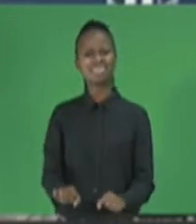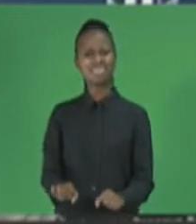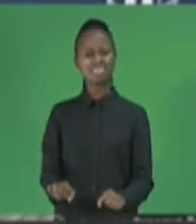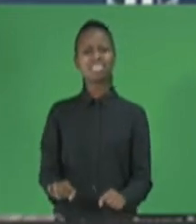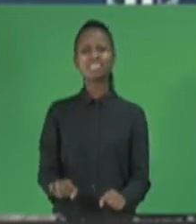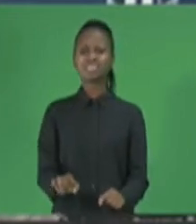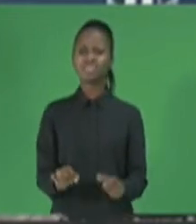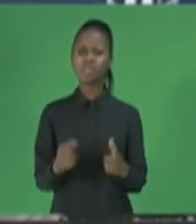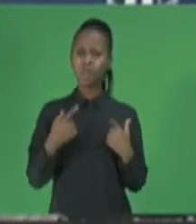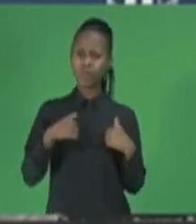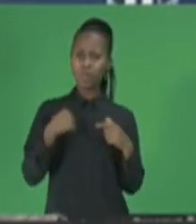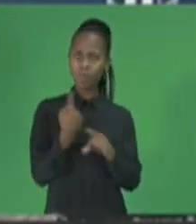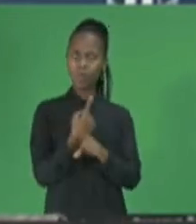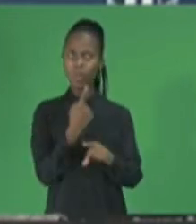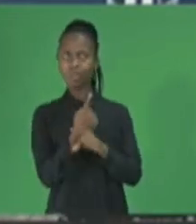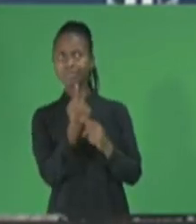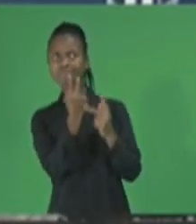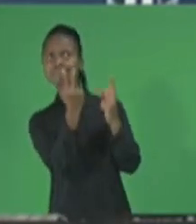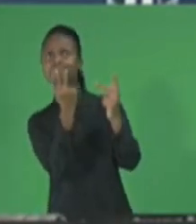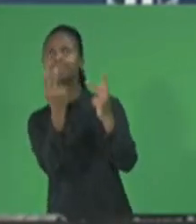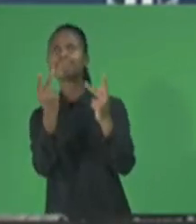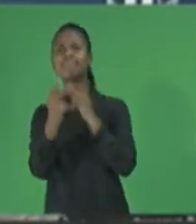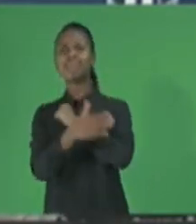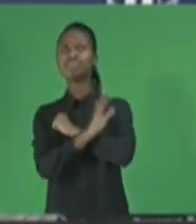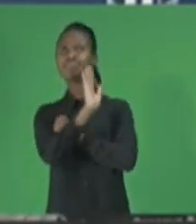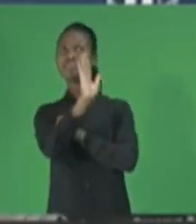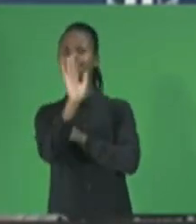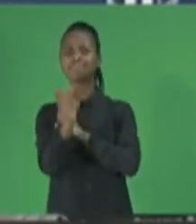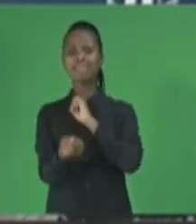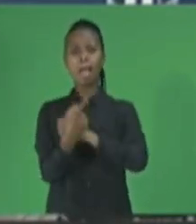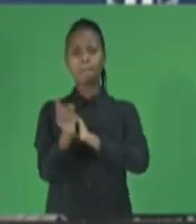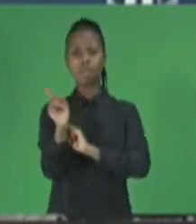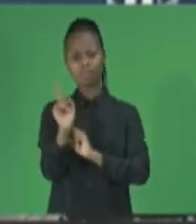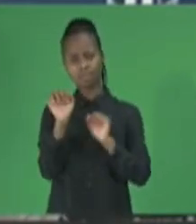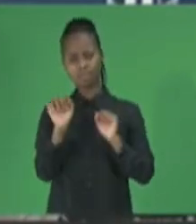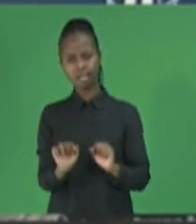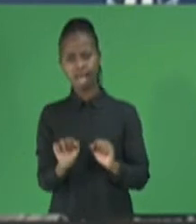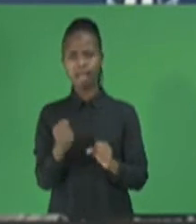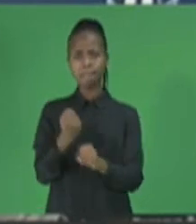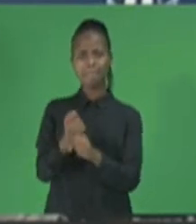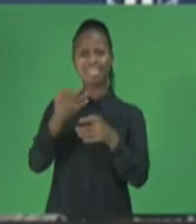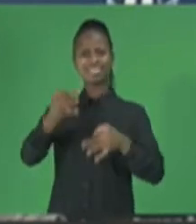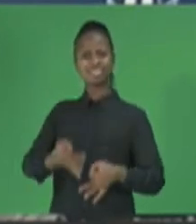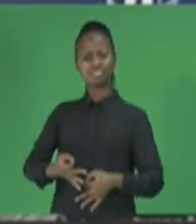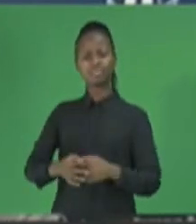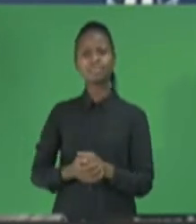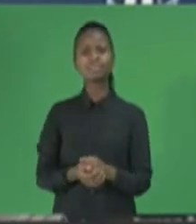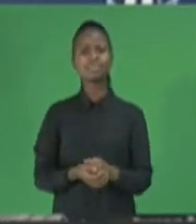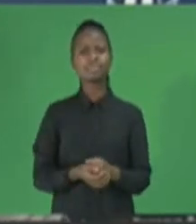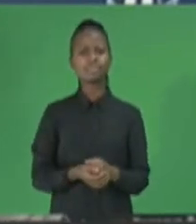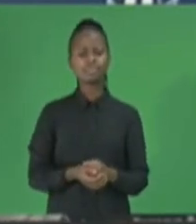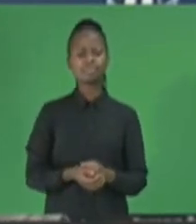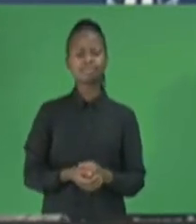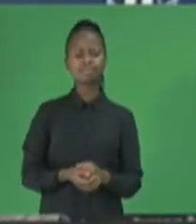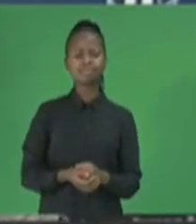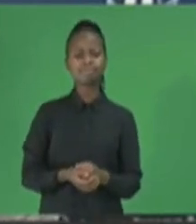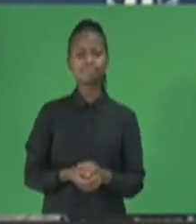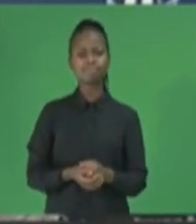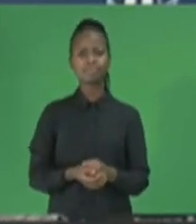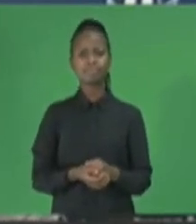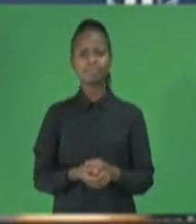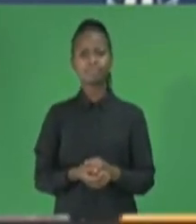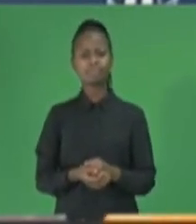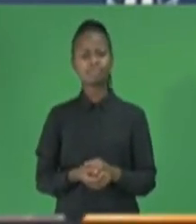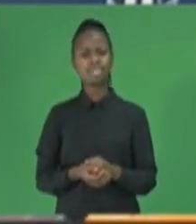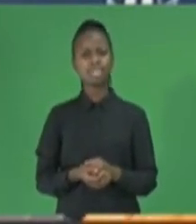normalization. And Alex also asked the question about what is the earliest we can move to a